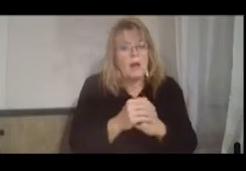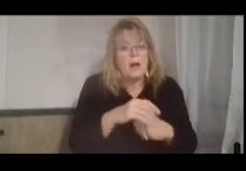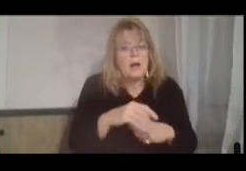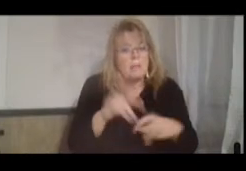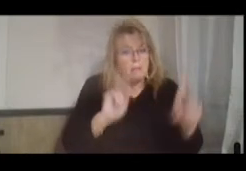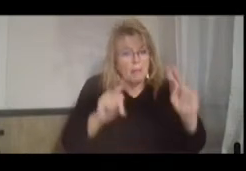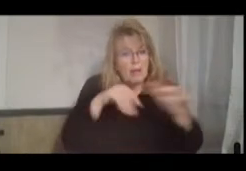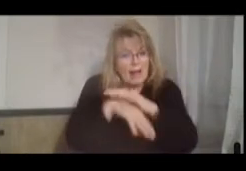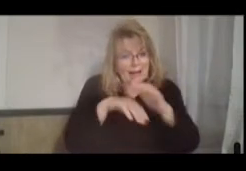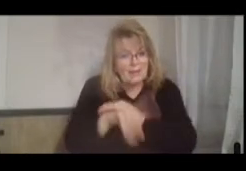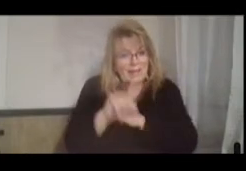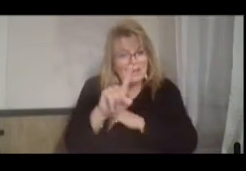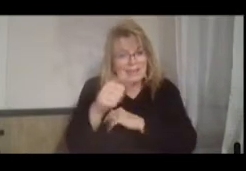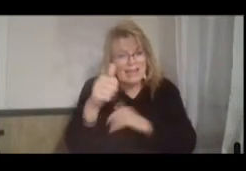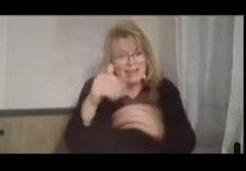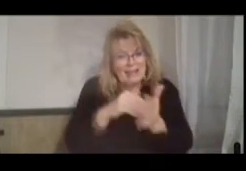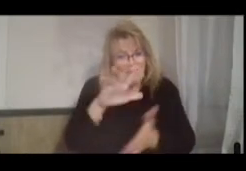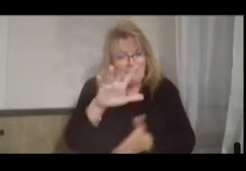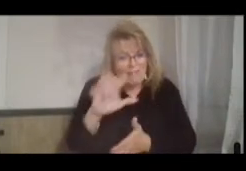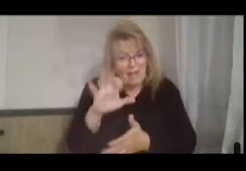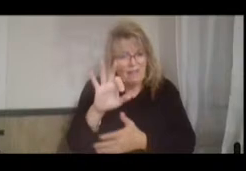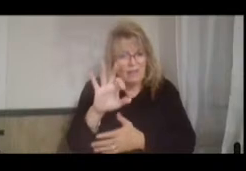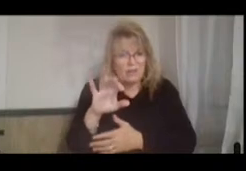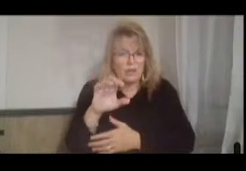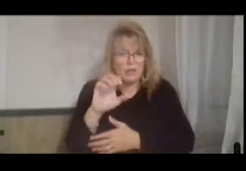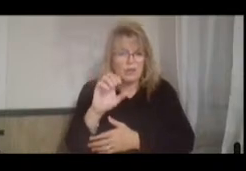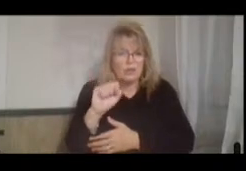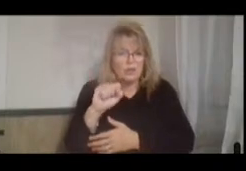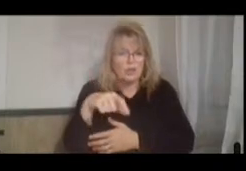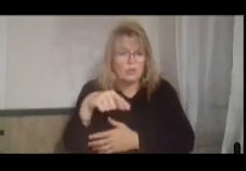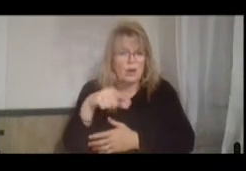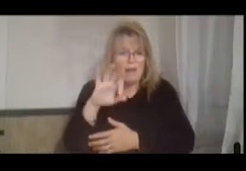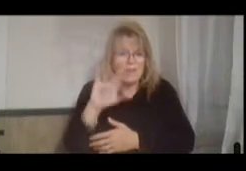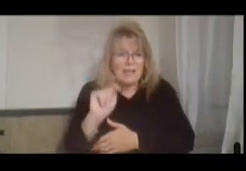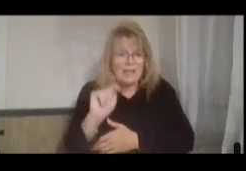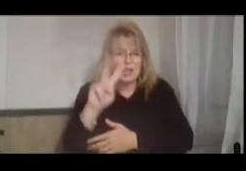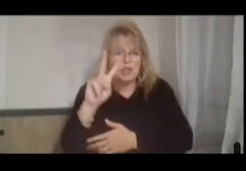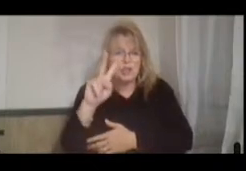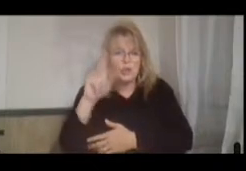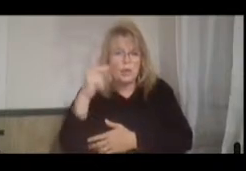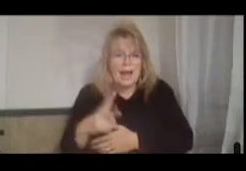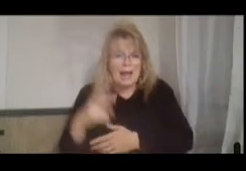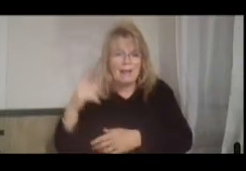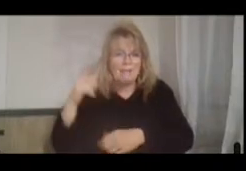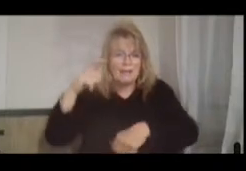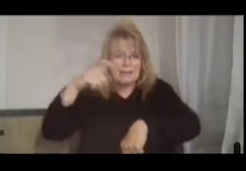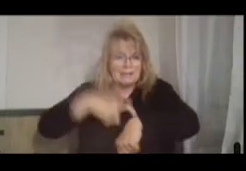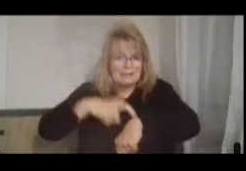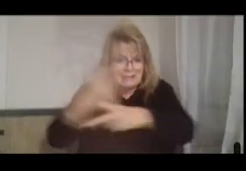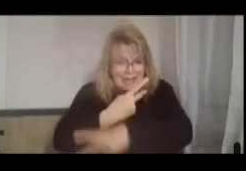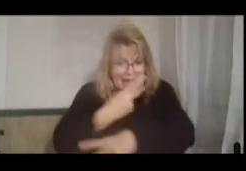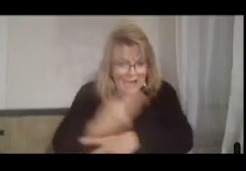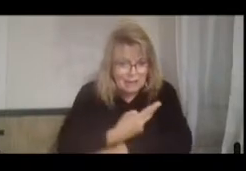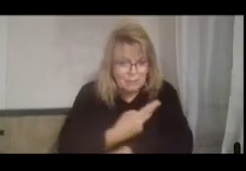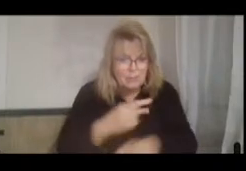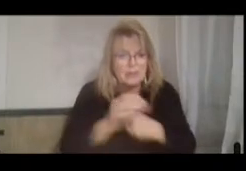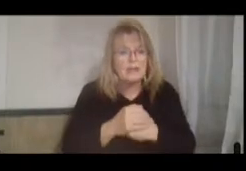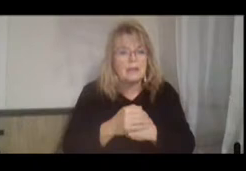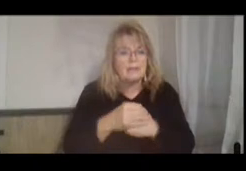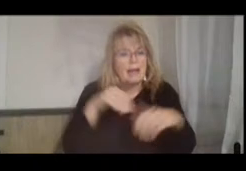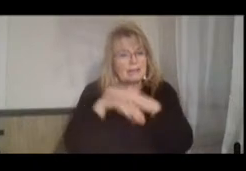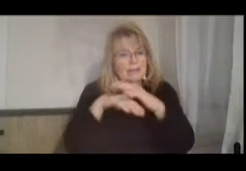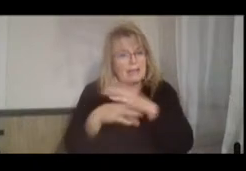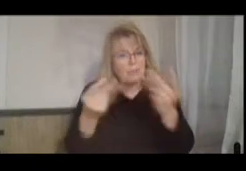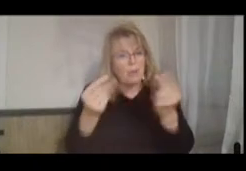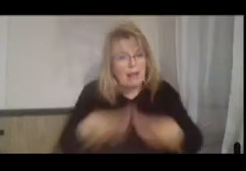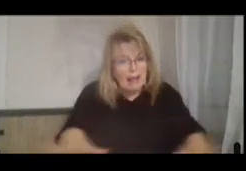feet approximately. So dedicating about 2.5 times the amount of publicly accessible land. I don't